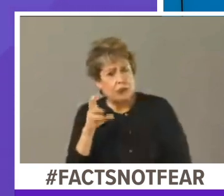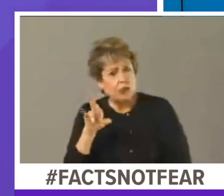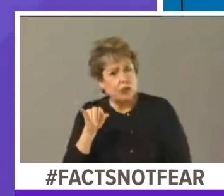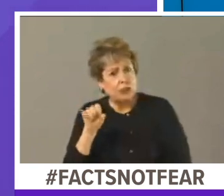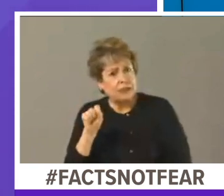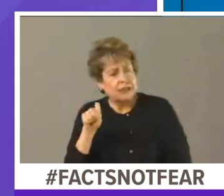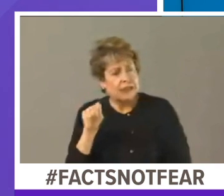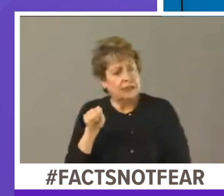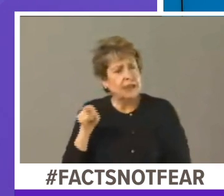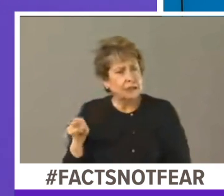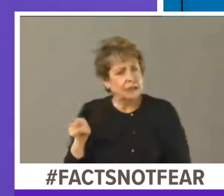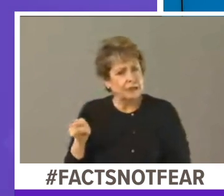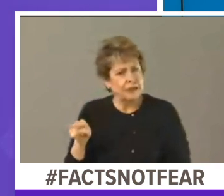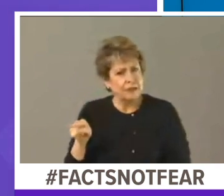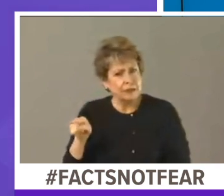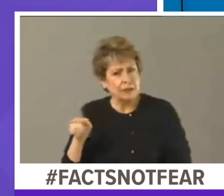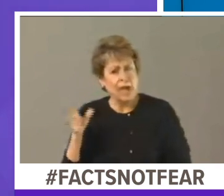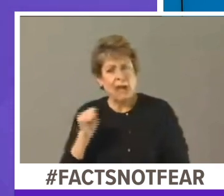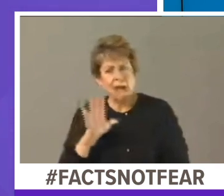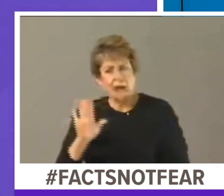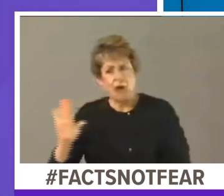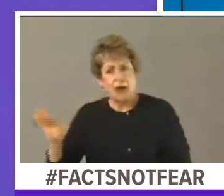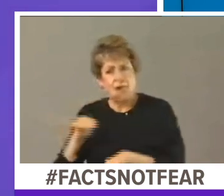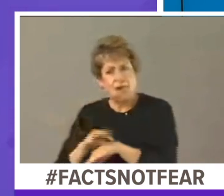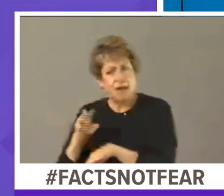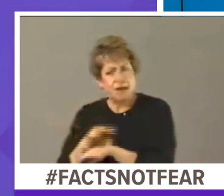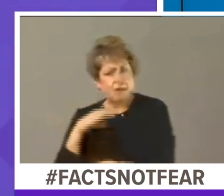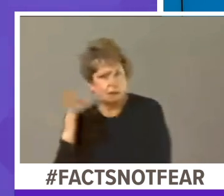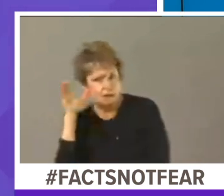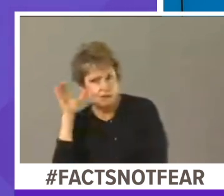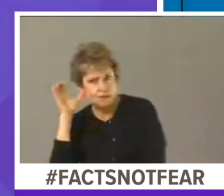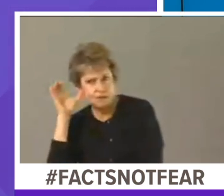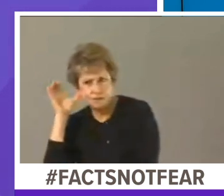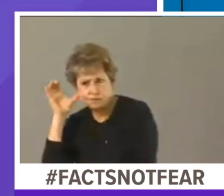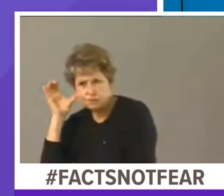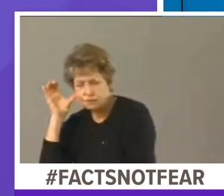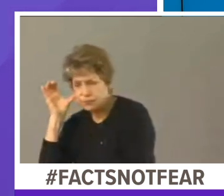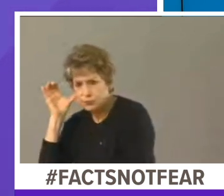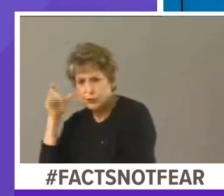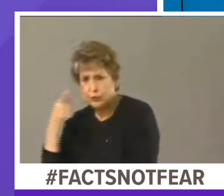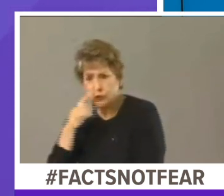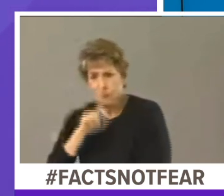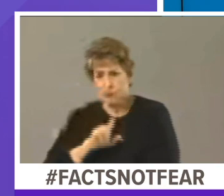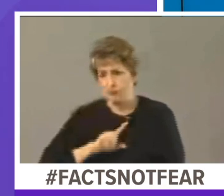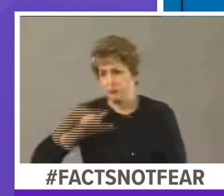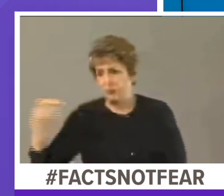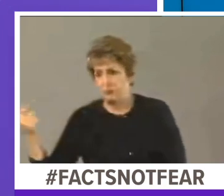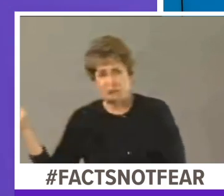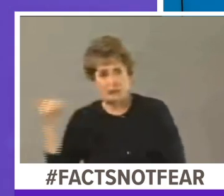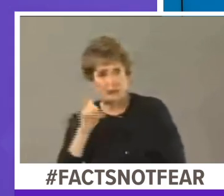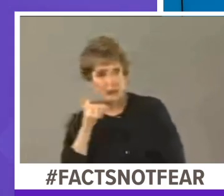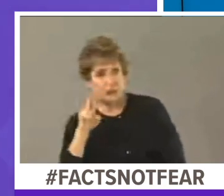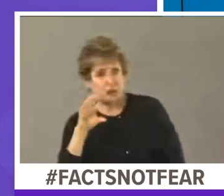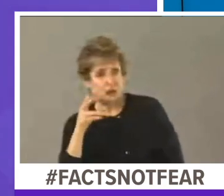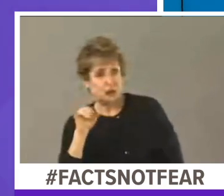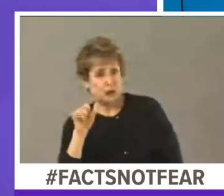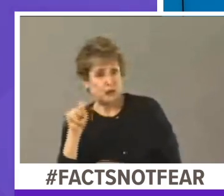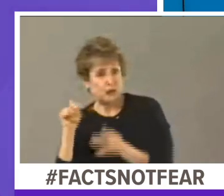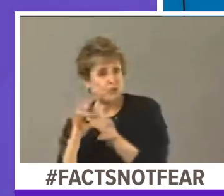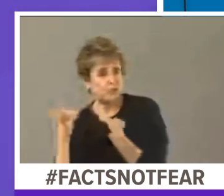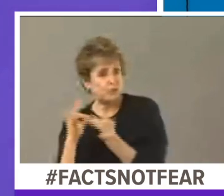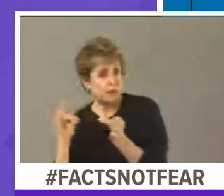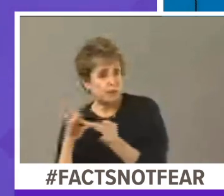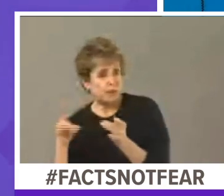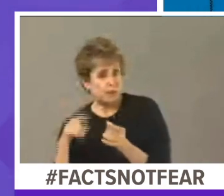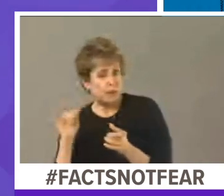advising me on this. And I want, Dr. Christ, if you would talk about what's happening at the county facilities around some of the news